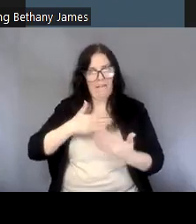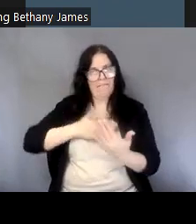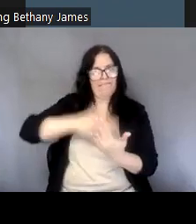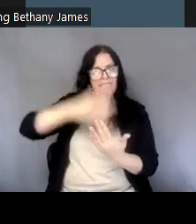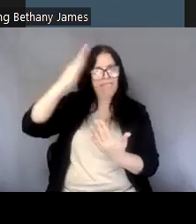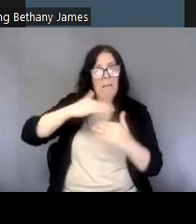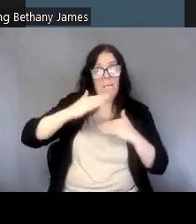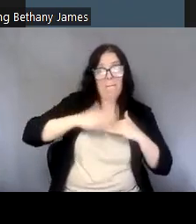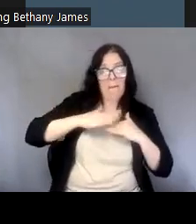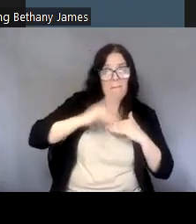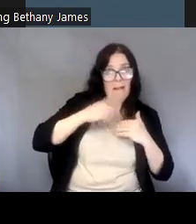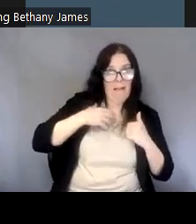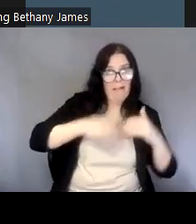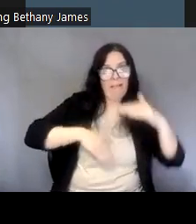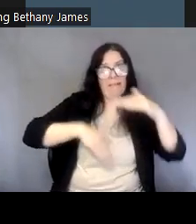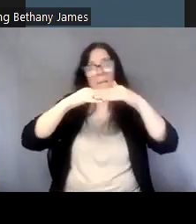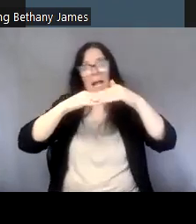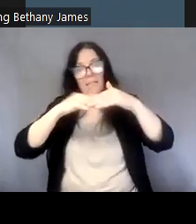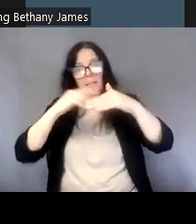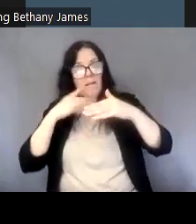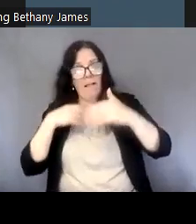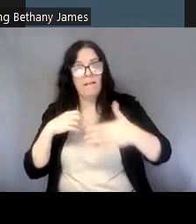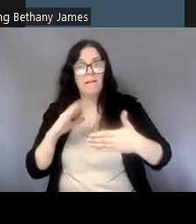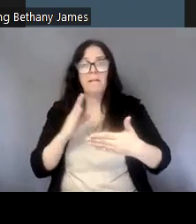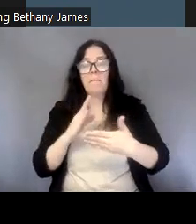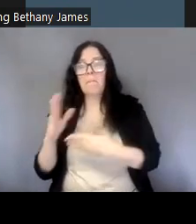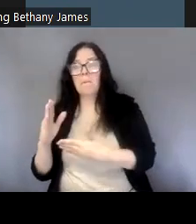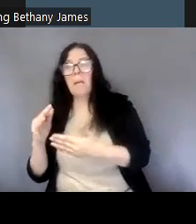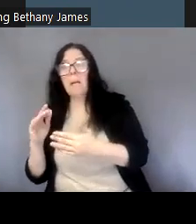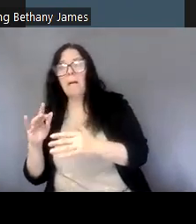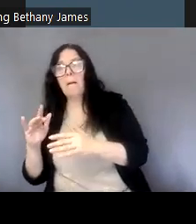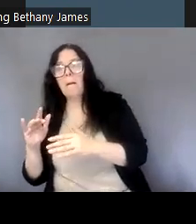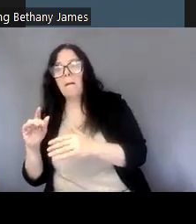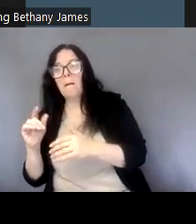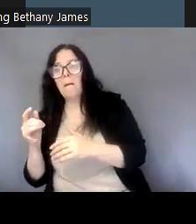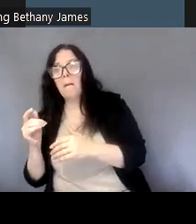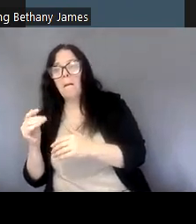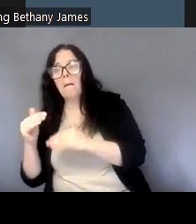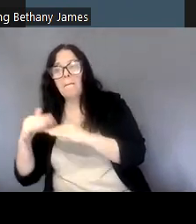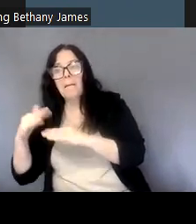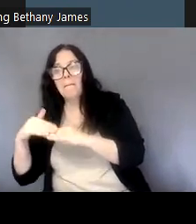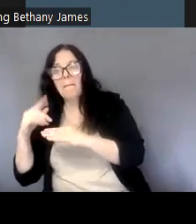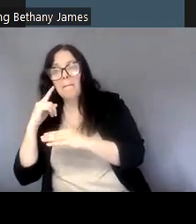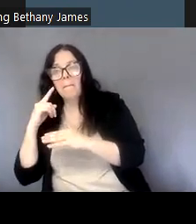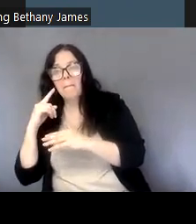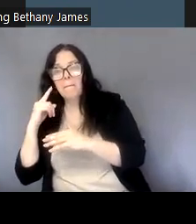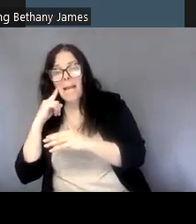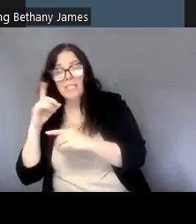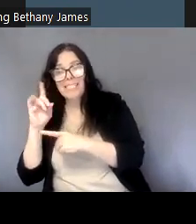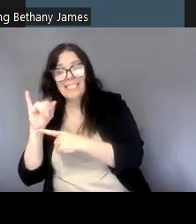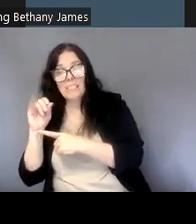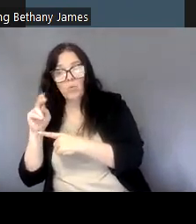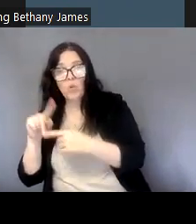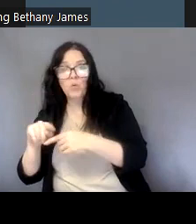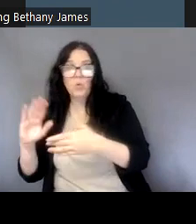mental health, to minimum mental disorder to maximum mental disorder. What do we mean by those type of things? And again, going back